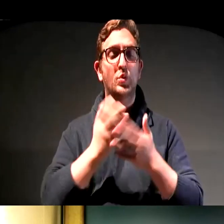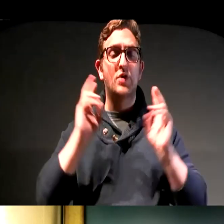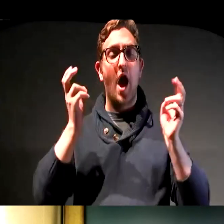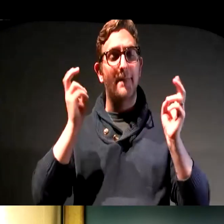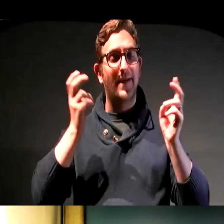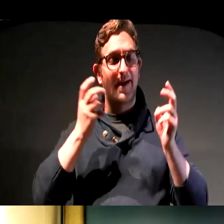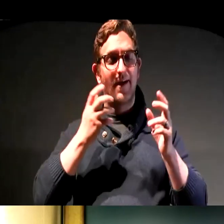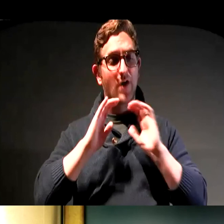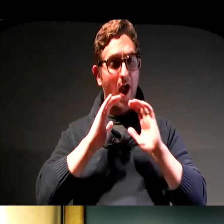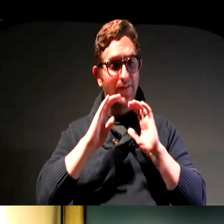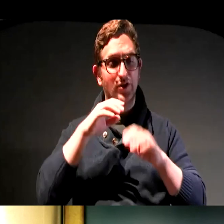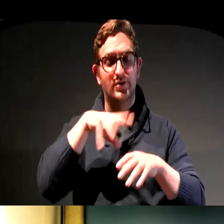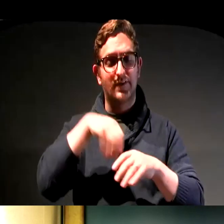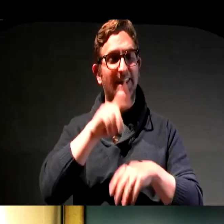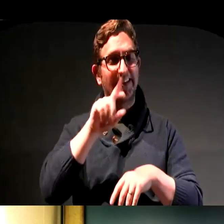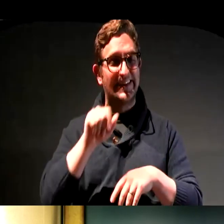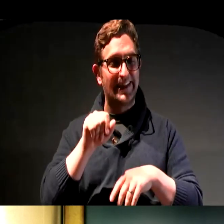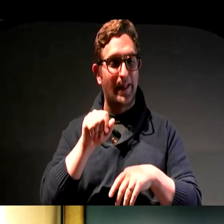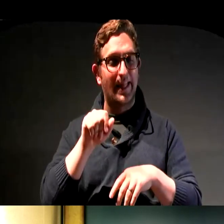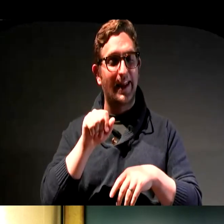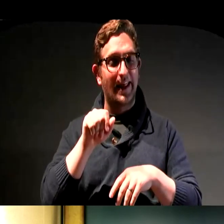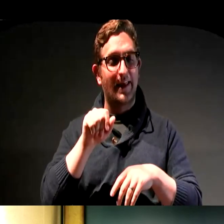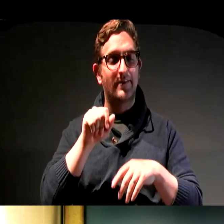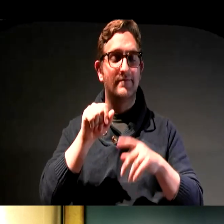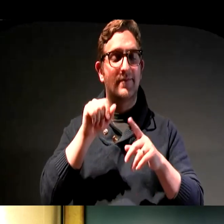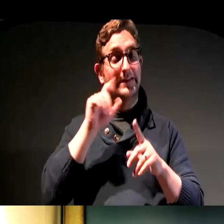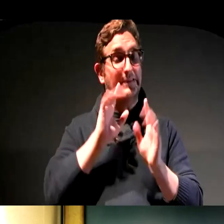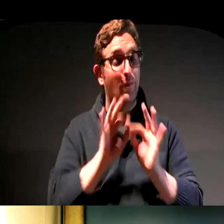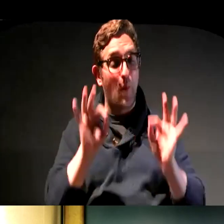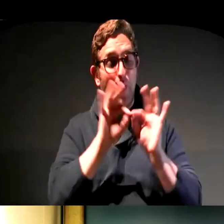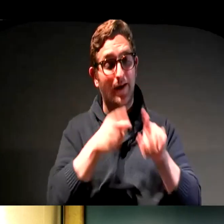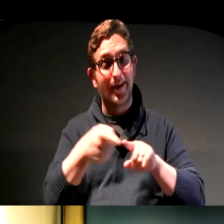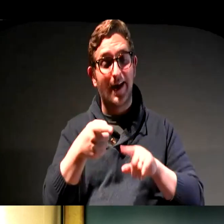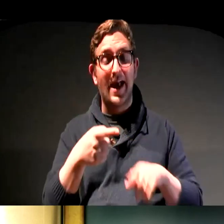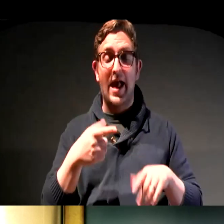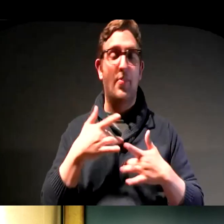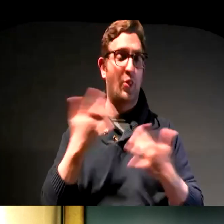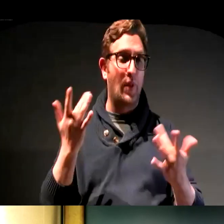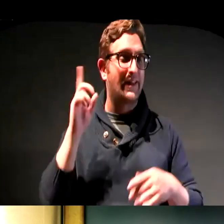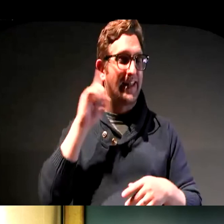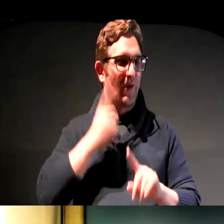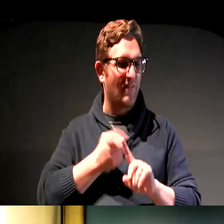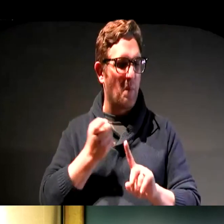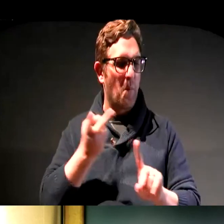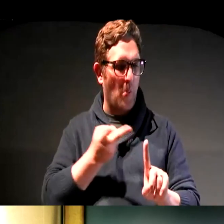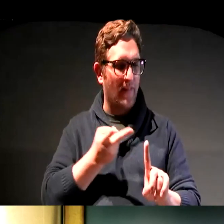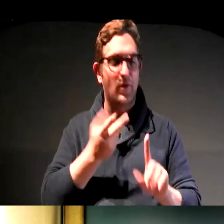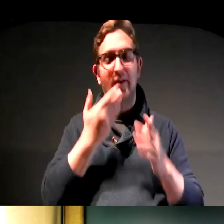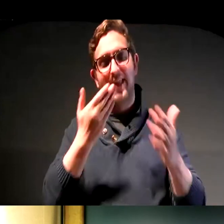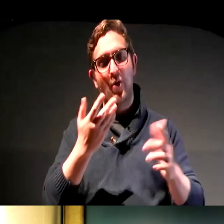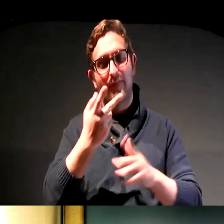the disability field, but a really important one. And I'm really thrilled to hear from both of you. Thank you both for all